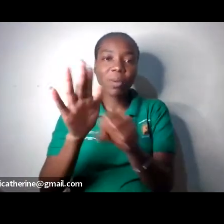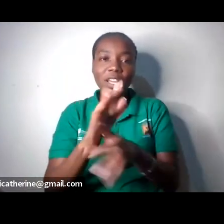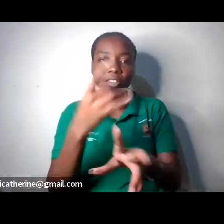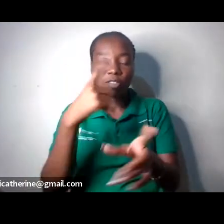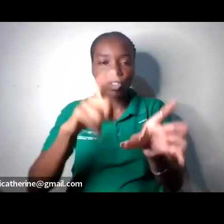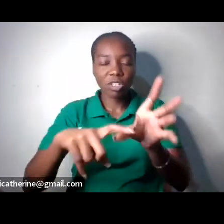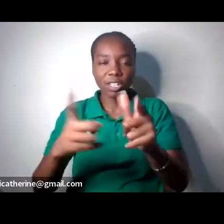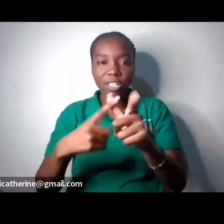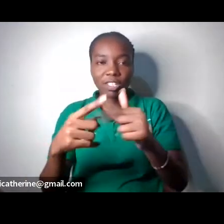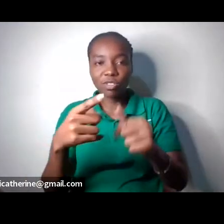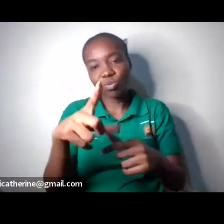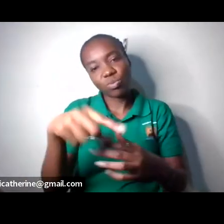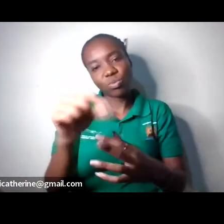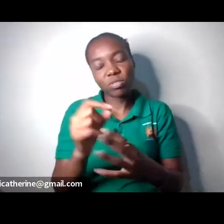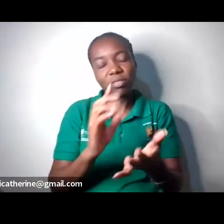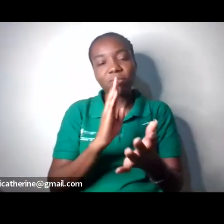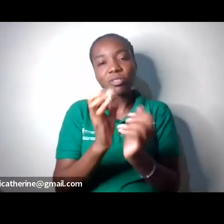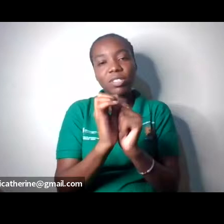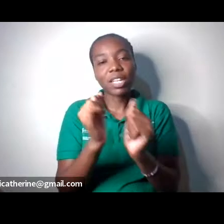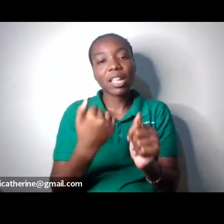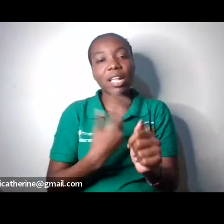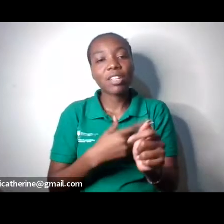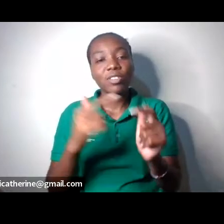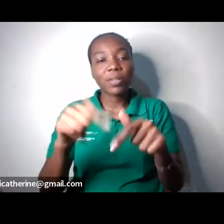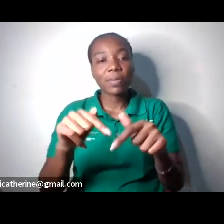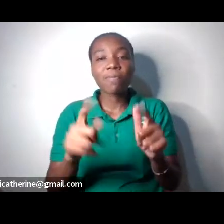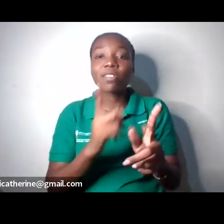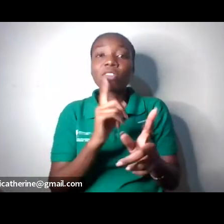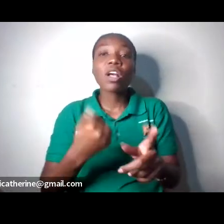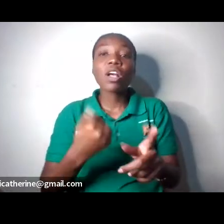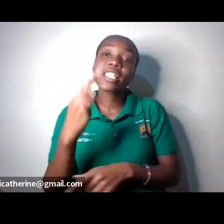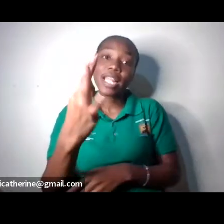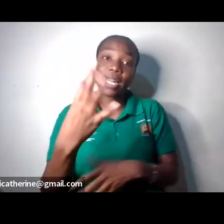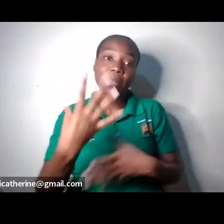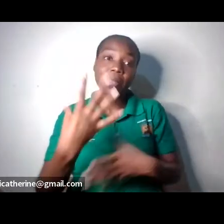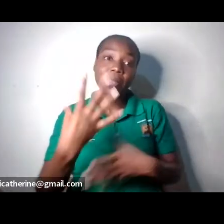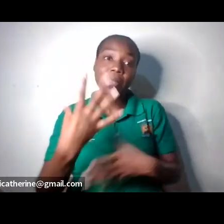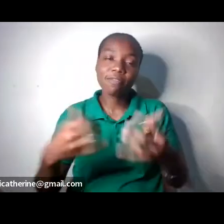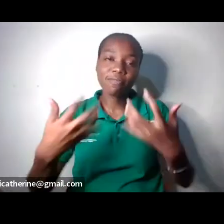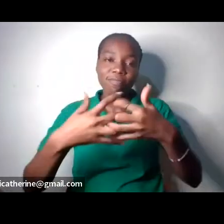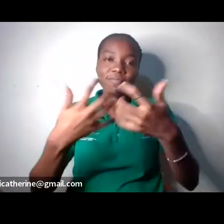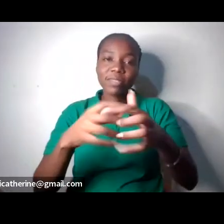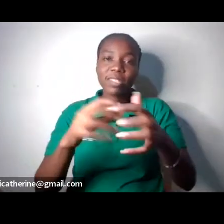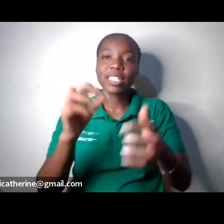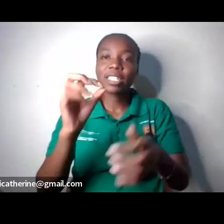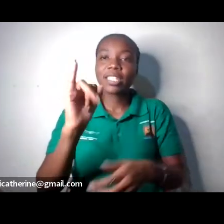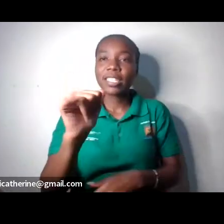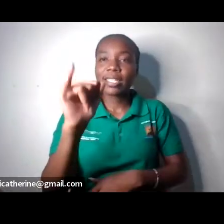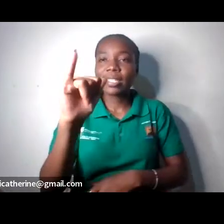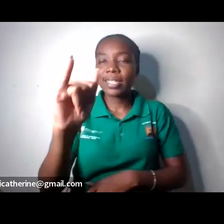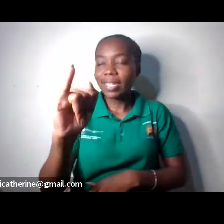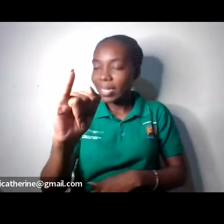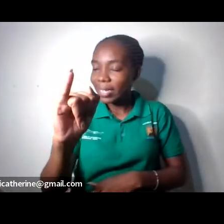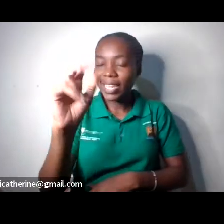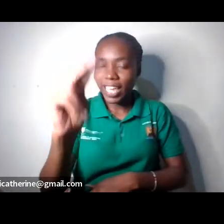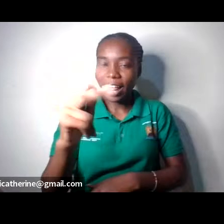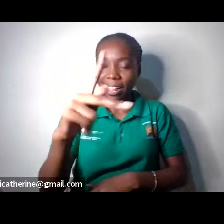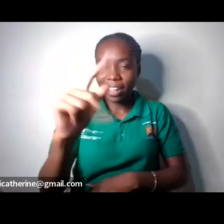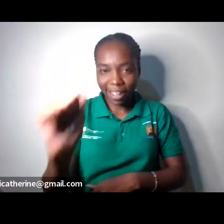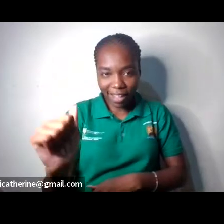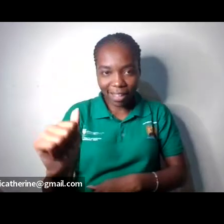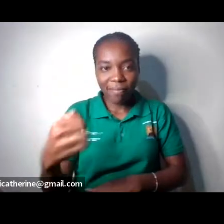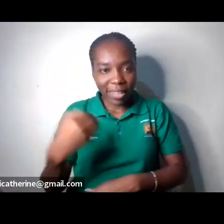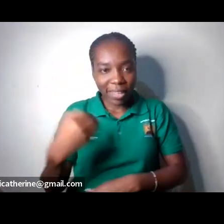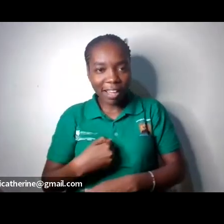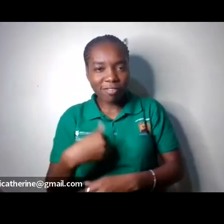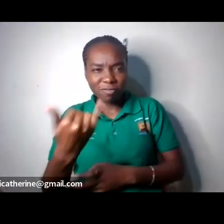this evening. So with us are 3 panelists. We have Engineer Yinka, we have Engineer James, and we have architect, allow me to call you that,